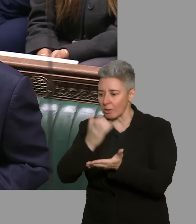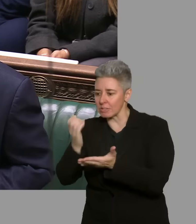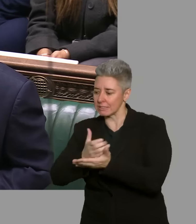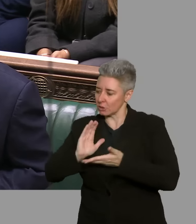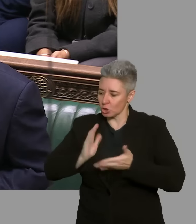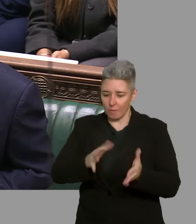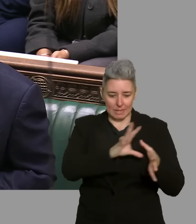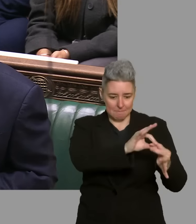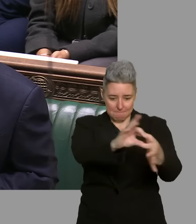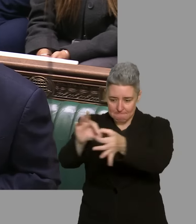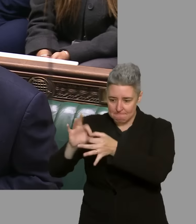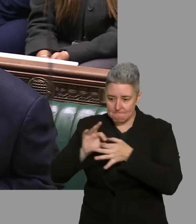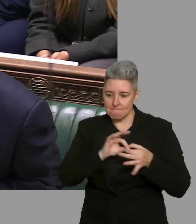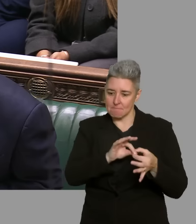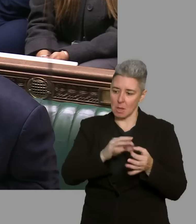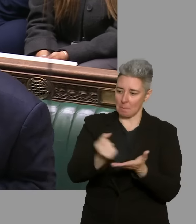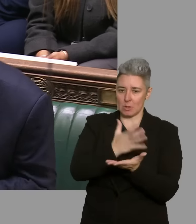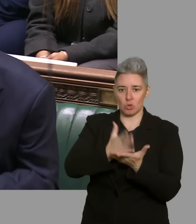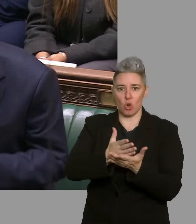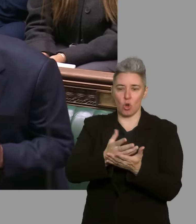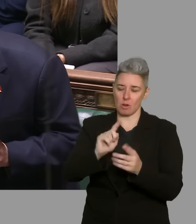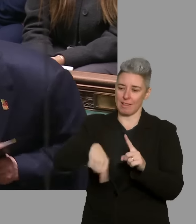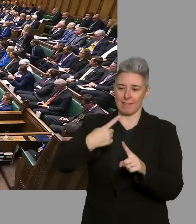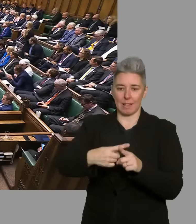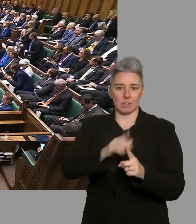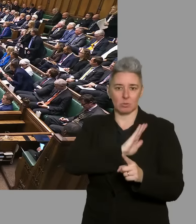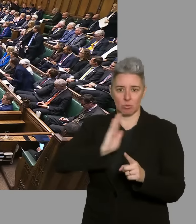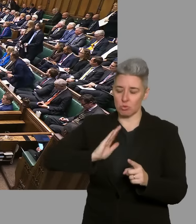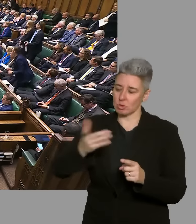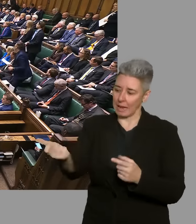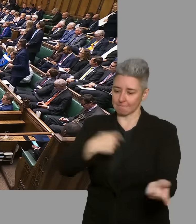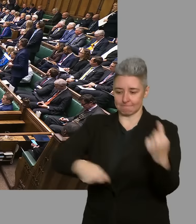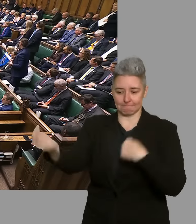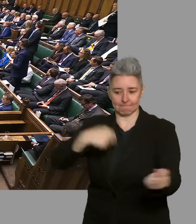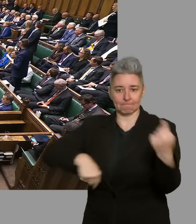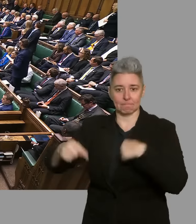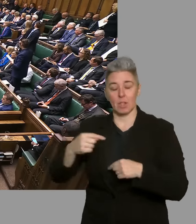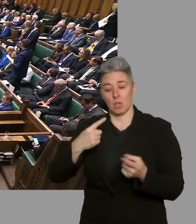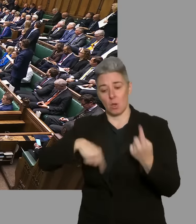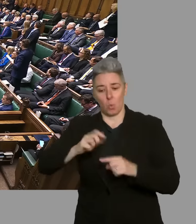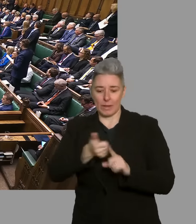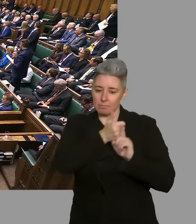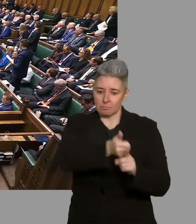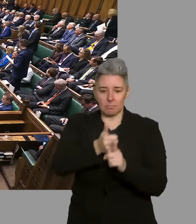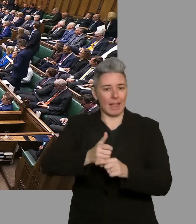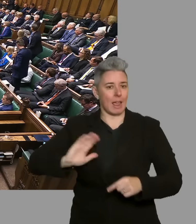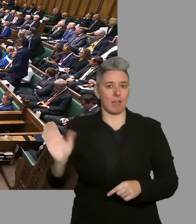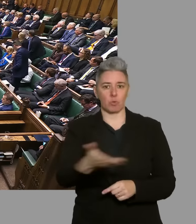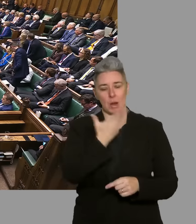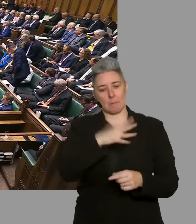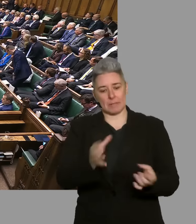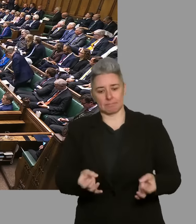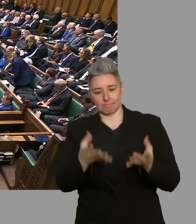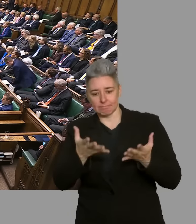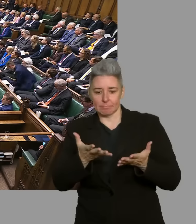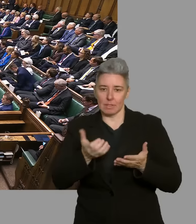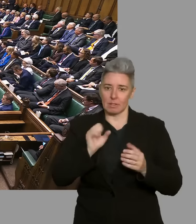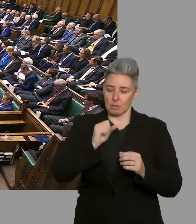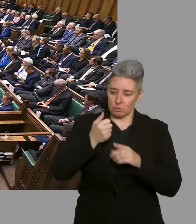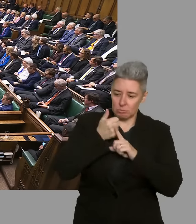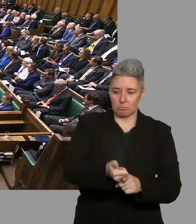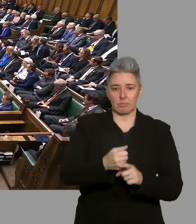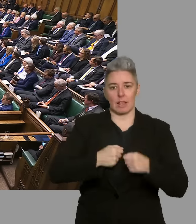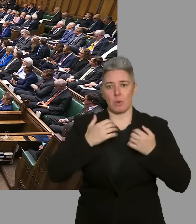with all those who serve and have served our country. Stuart Anderson. Thank you, Mr. Speaker. And on